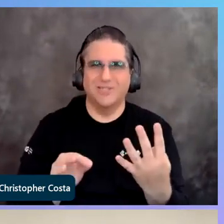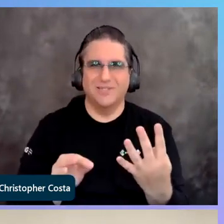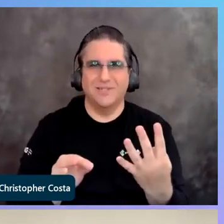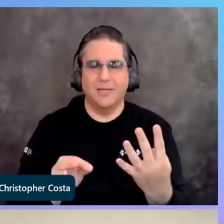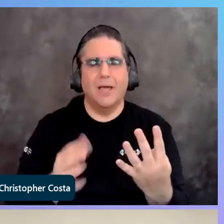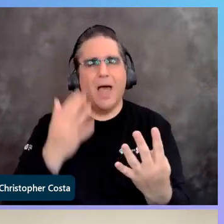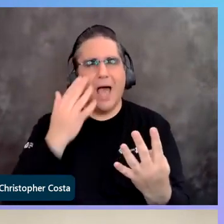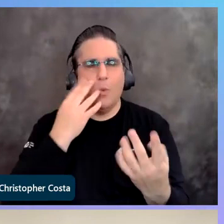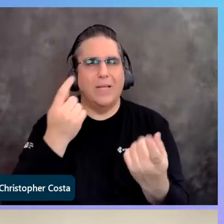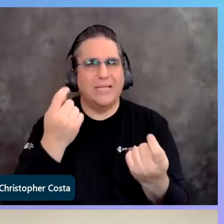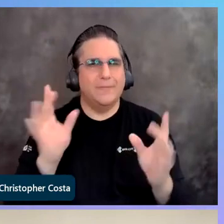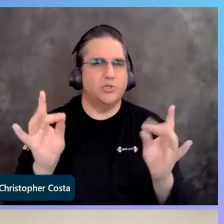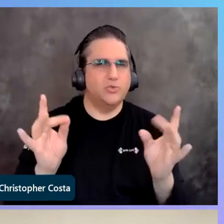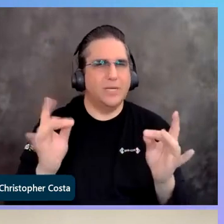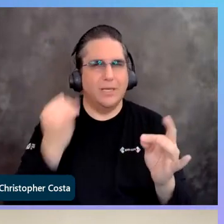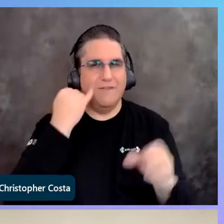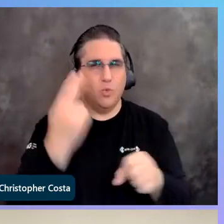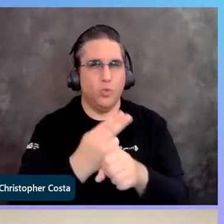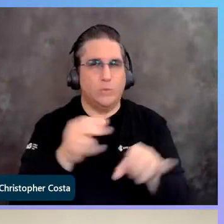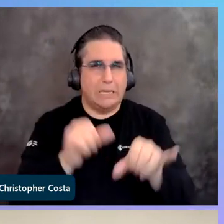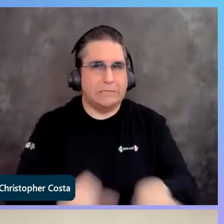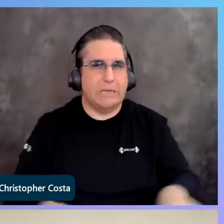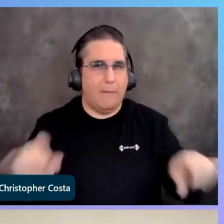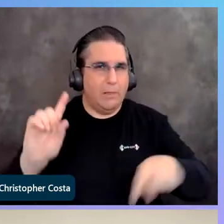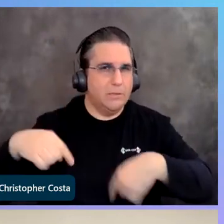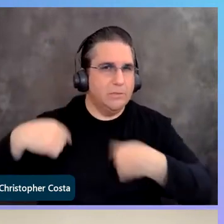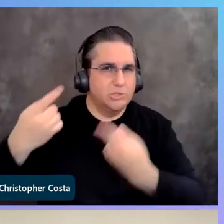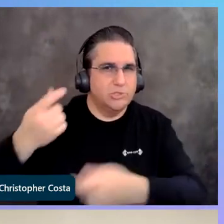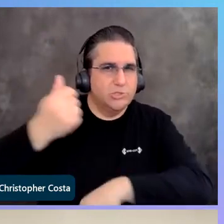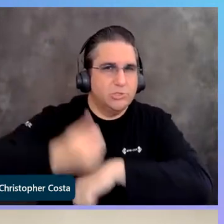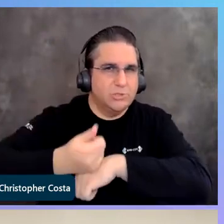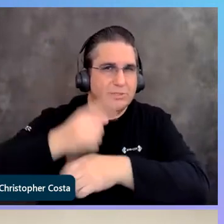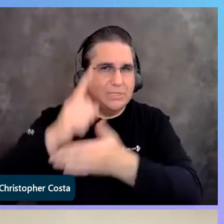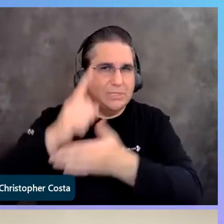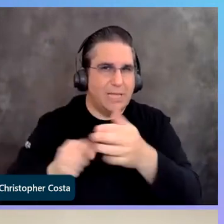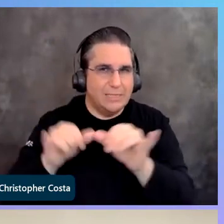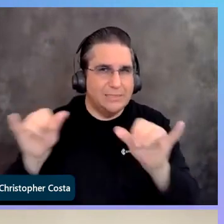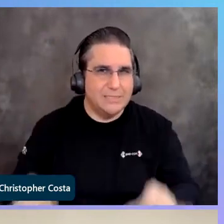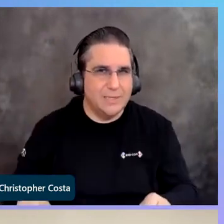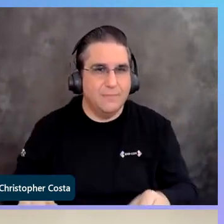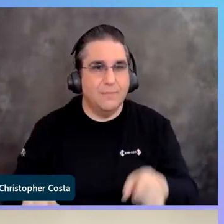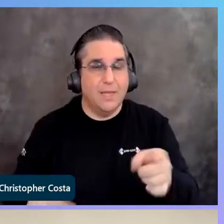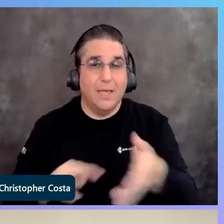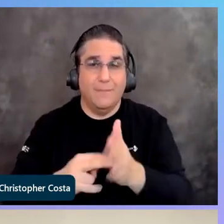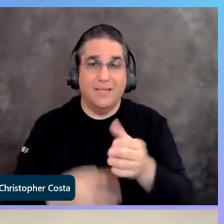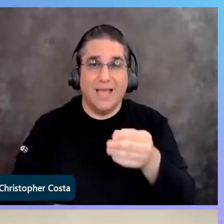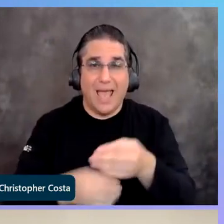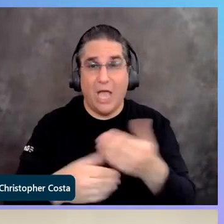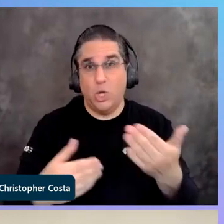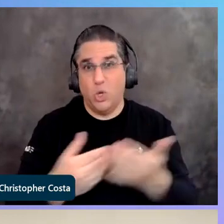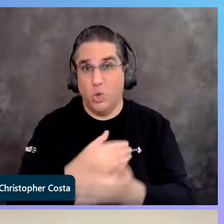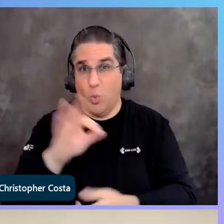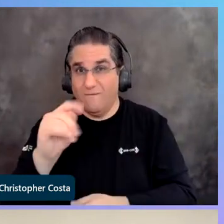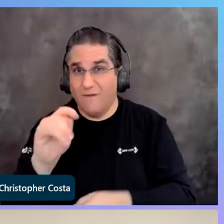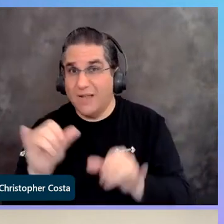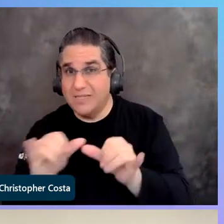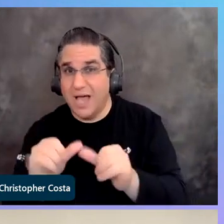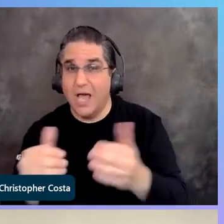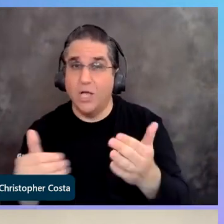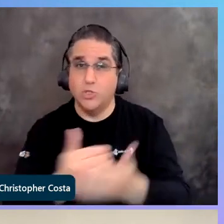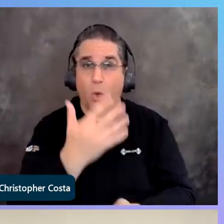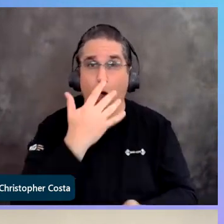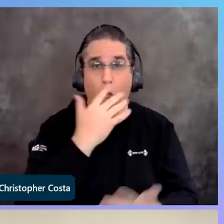established design system. You're potentially adding a new font size, maybe you're adding new color swatches. And as a former design